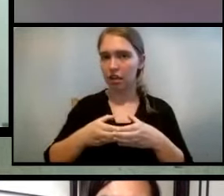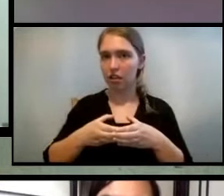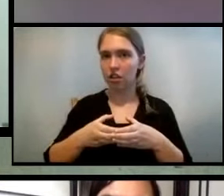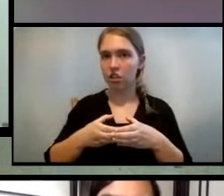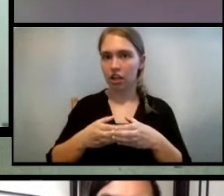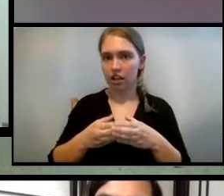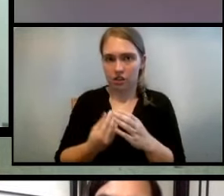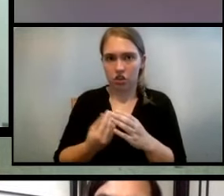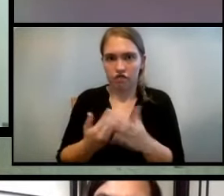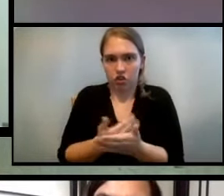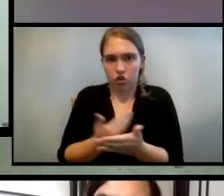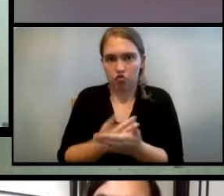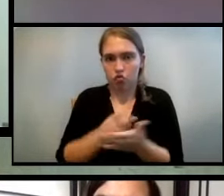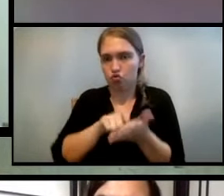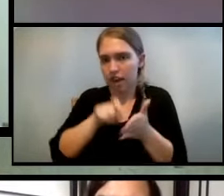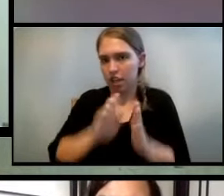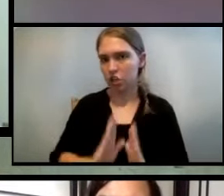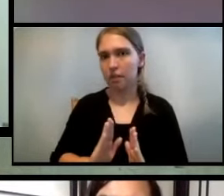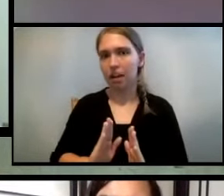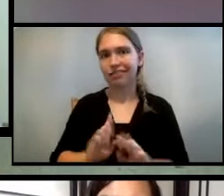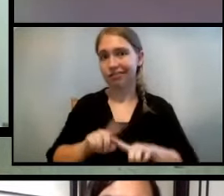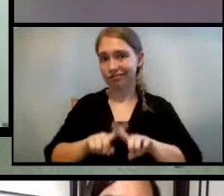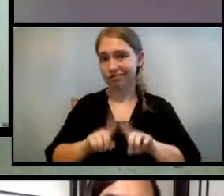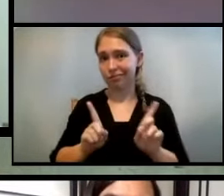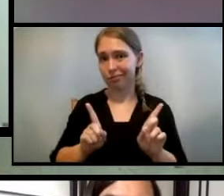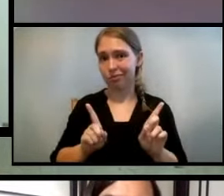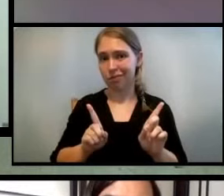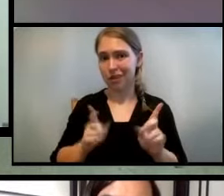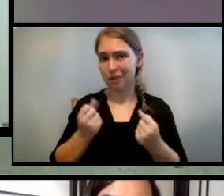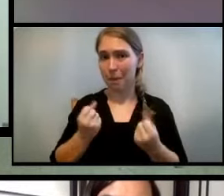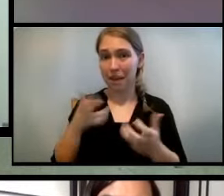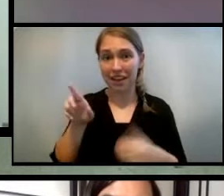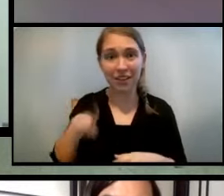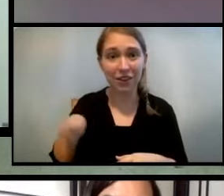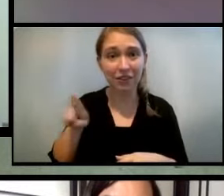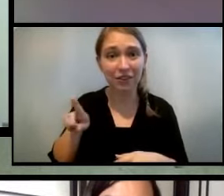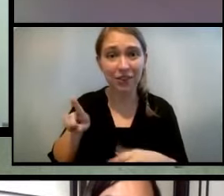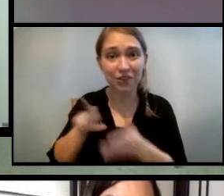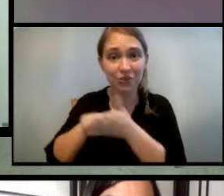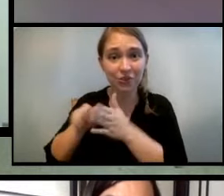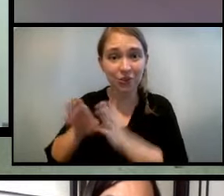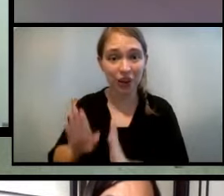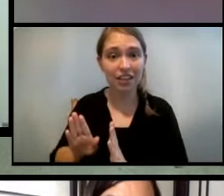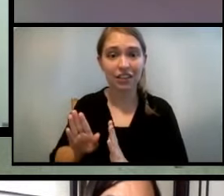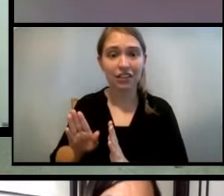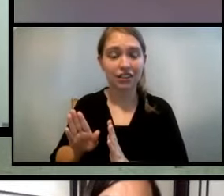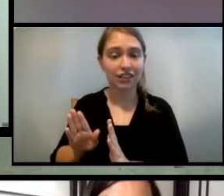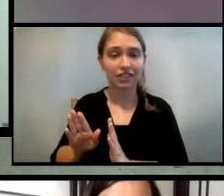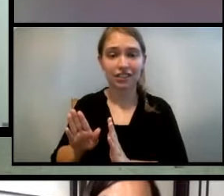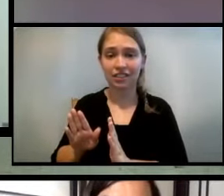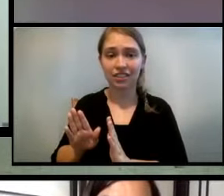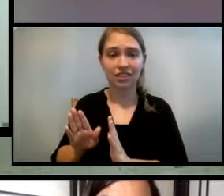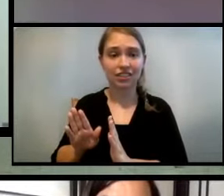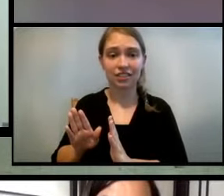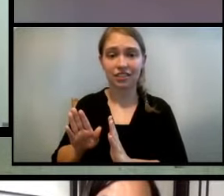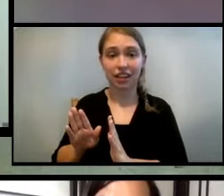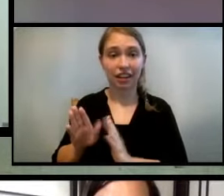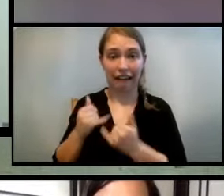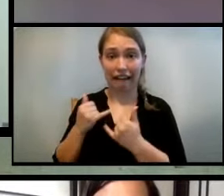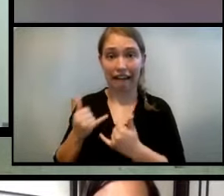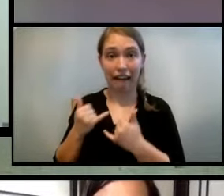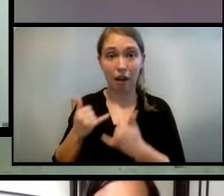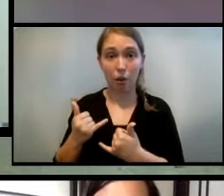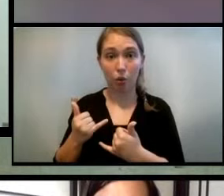And then a bunch of those writers kind of just, you know, overshot and you know, are now, you